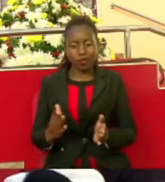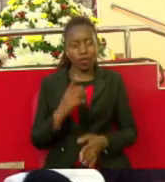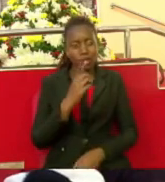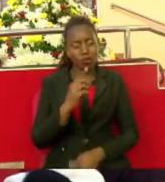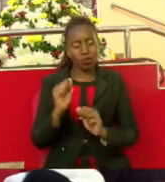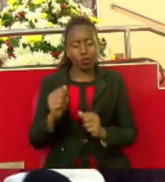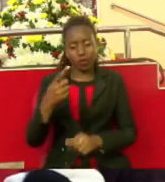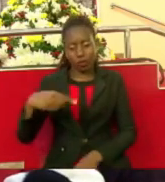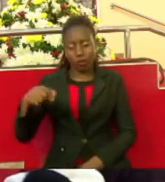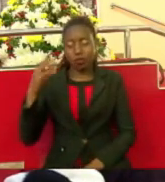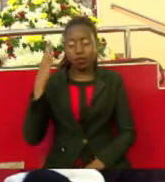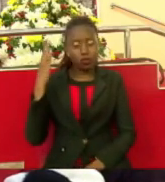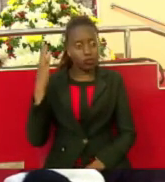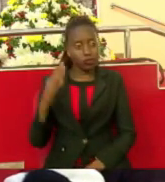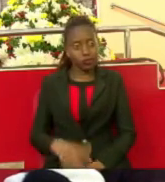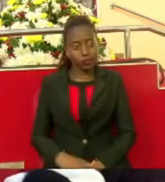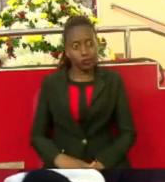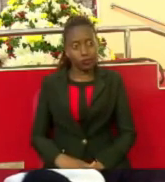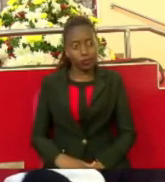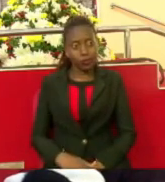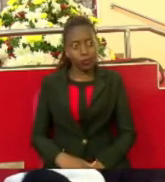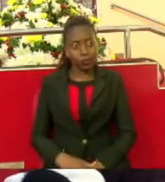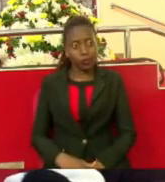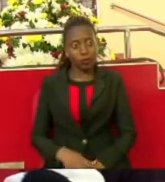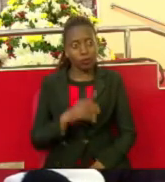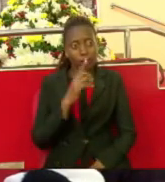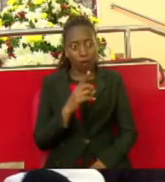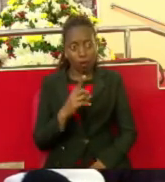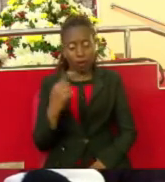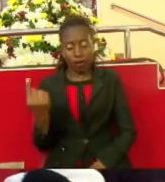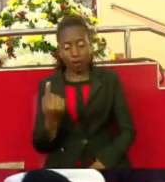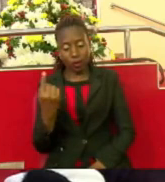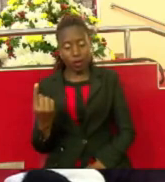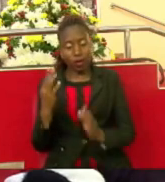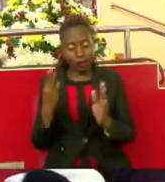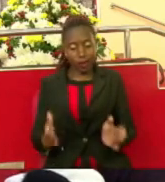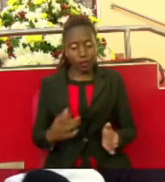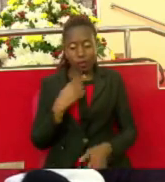And for you, you can only, you are the one who will bless your children when they are born.